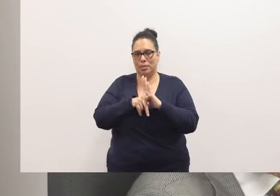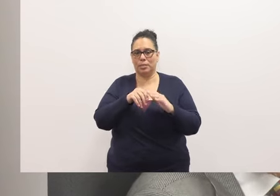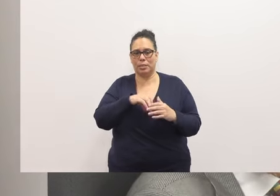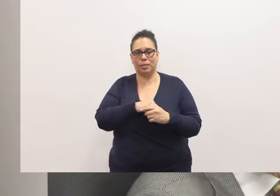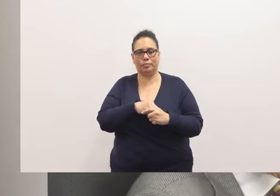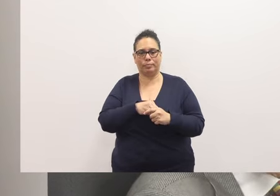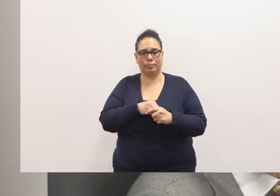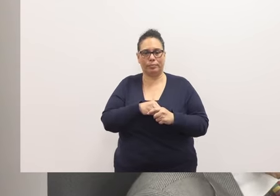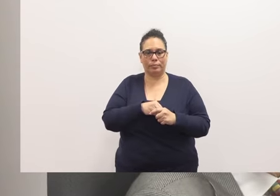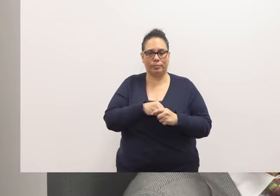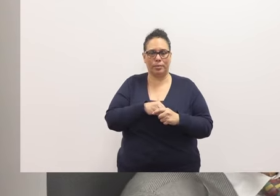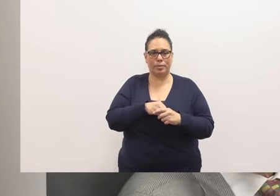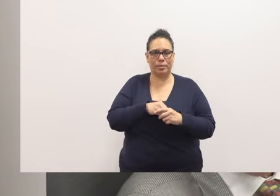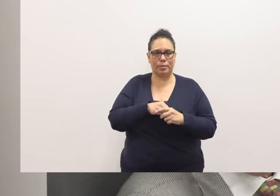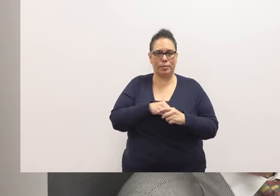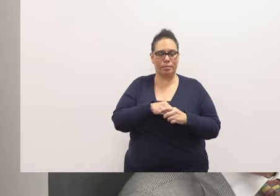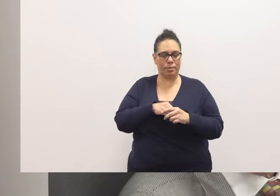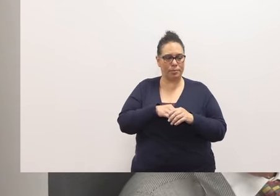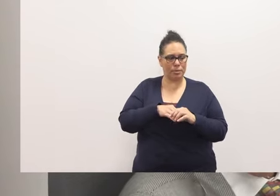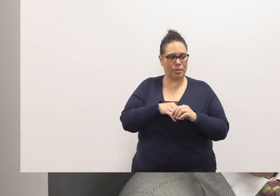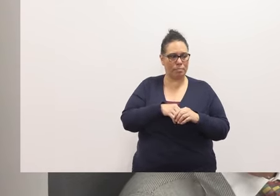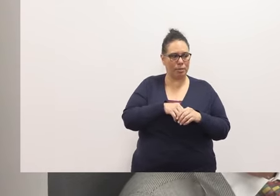where we ground all our work.